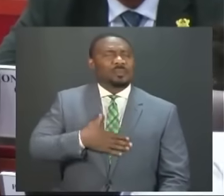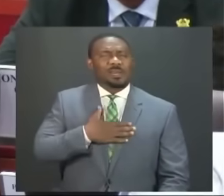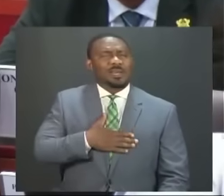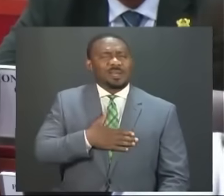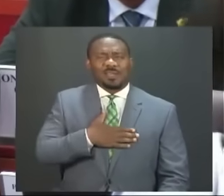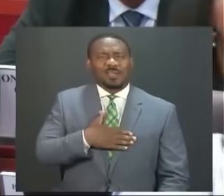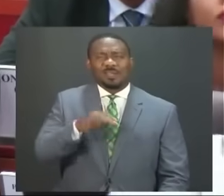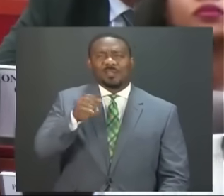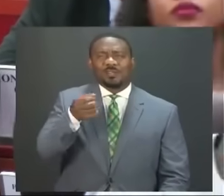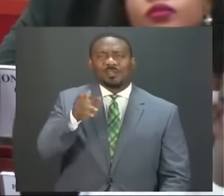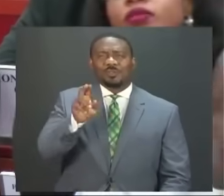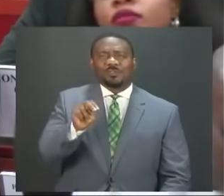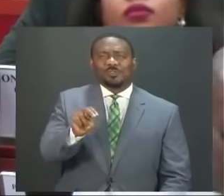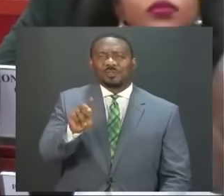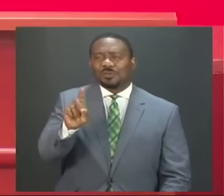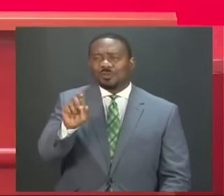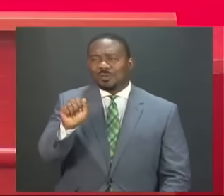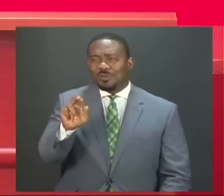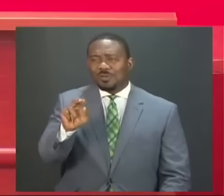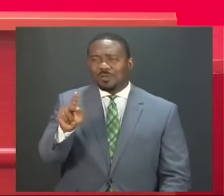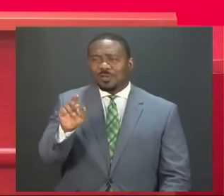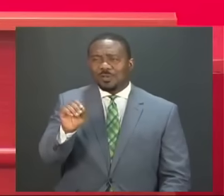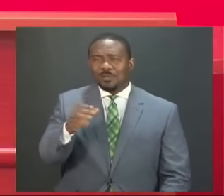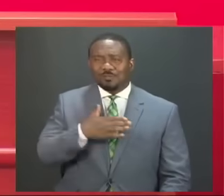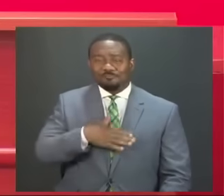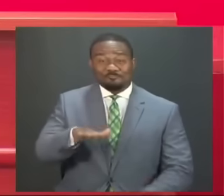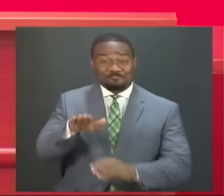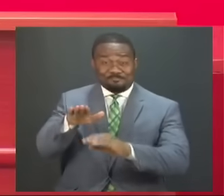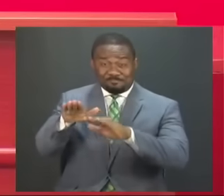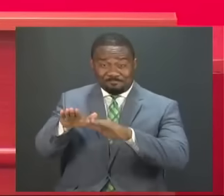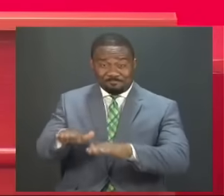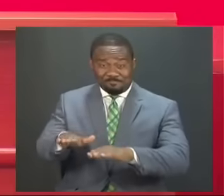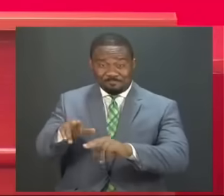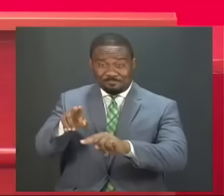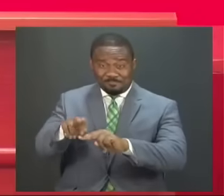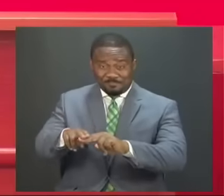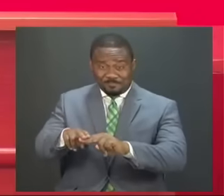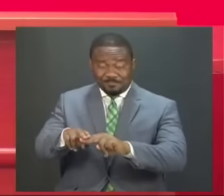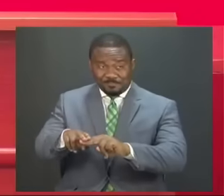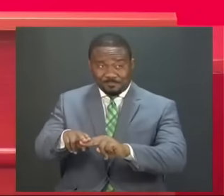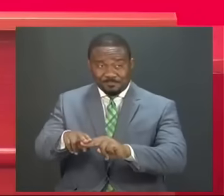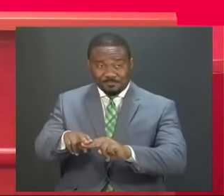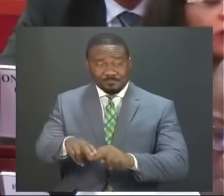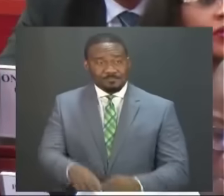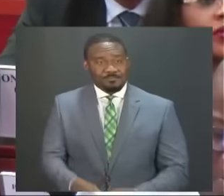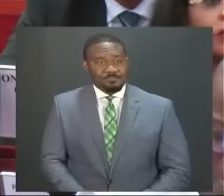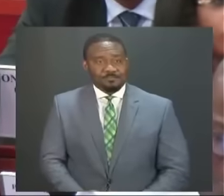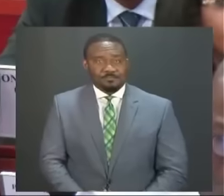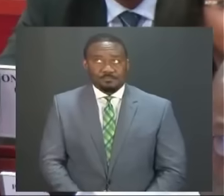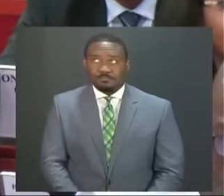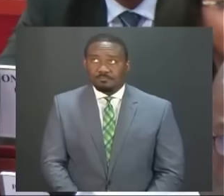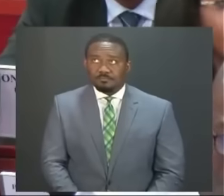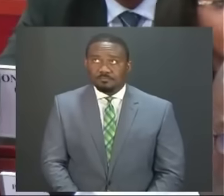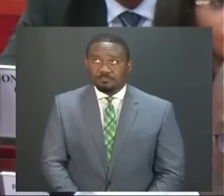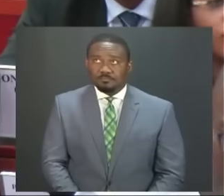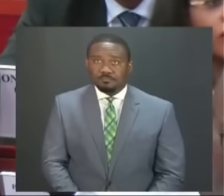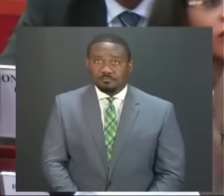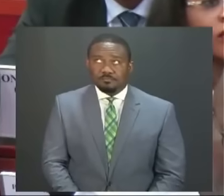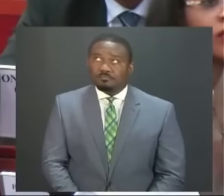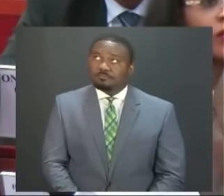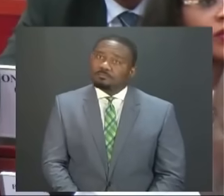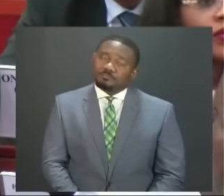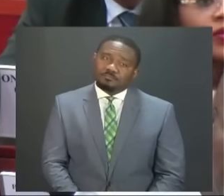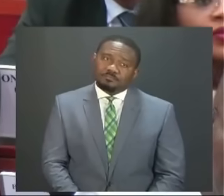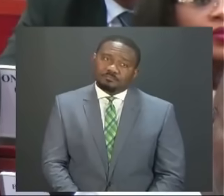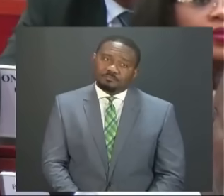Banda, but not you. Mr. Honorable Speaker, Banda, you have the floor. Thank you, Mr. Speaker. Mr.